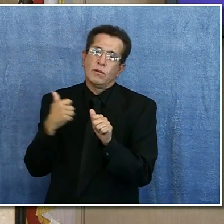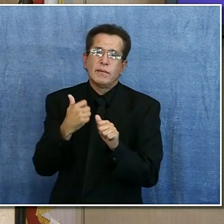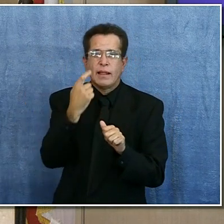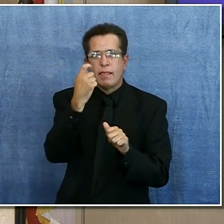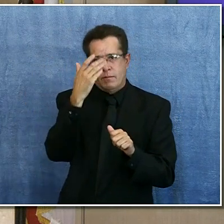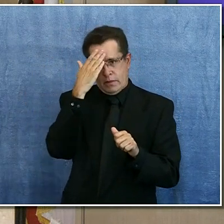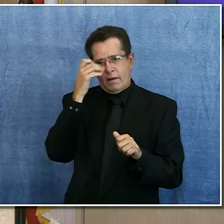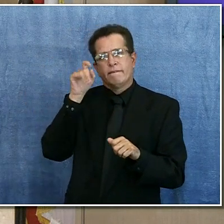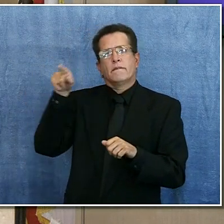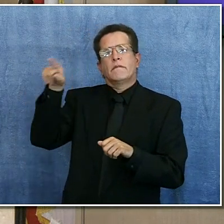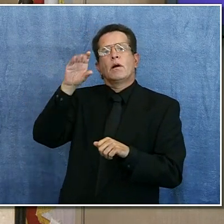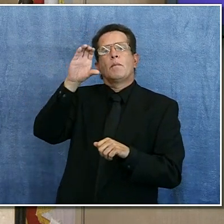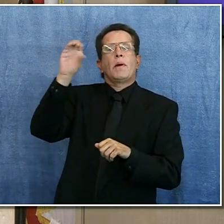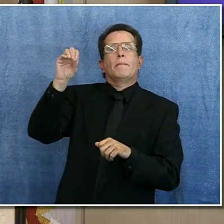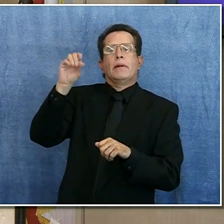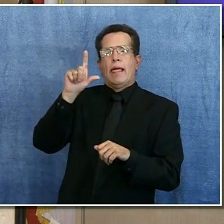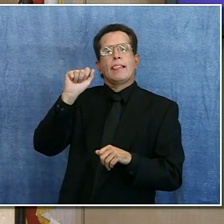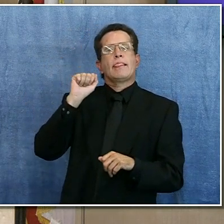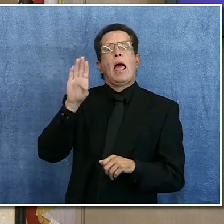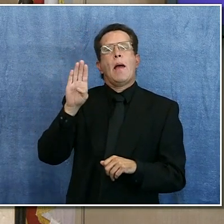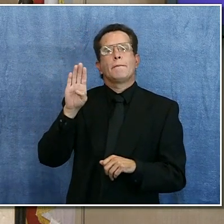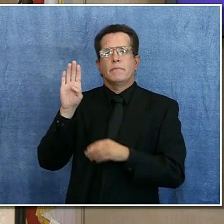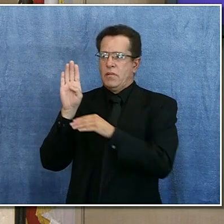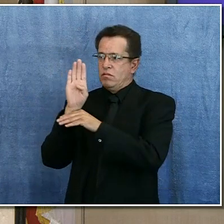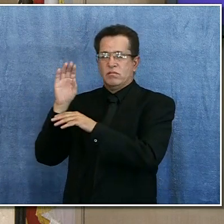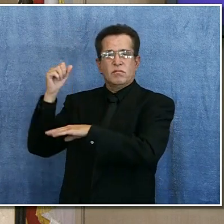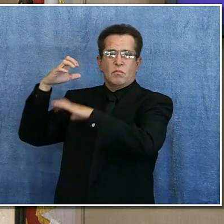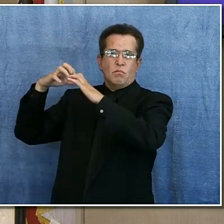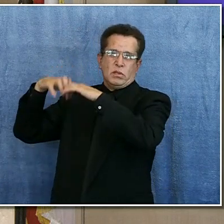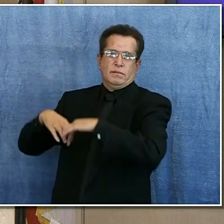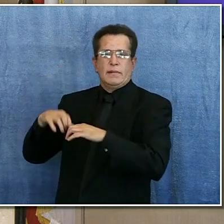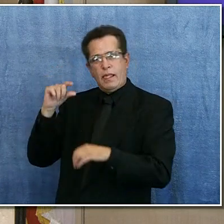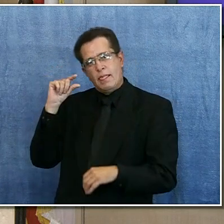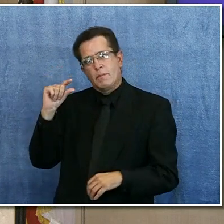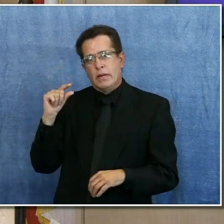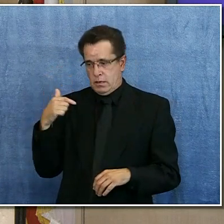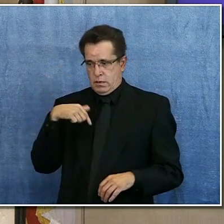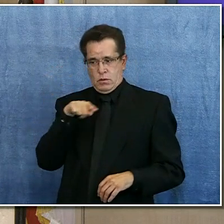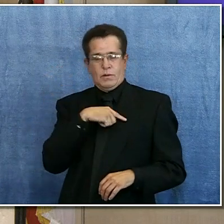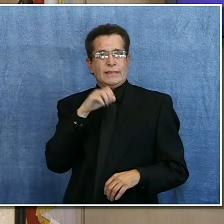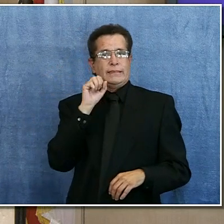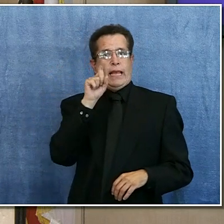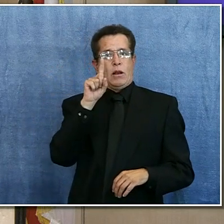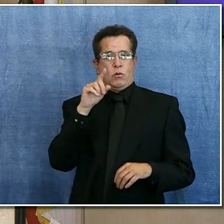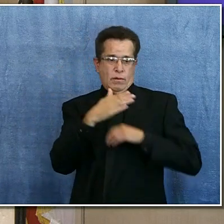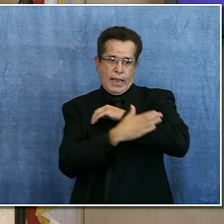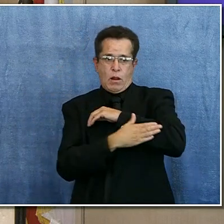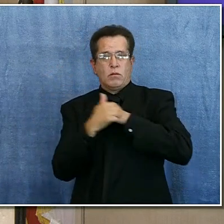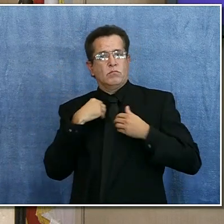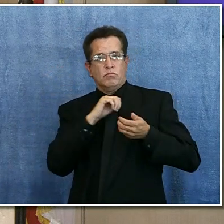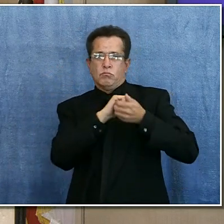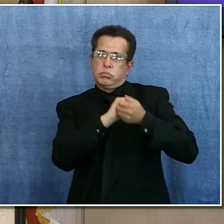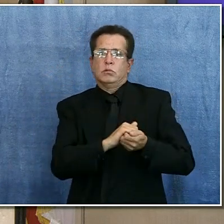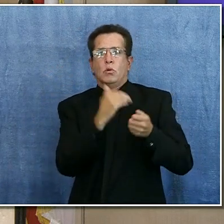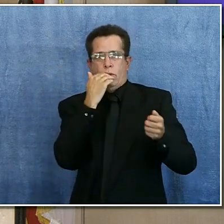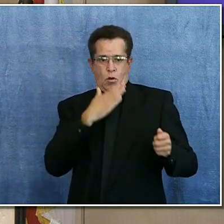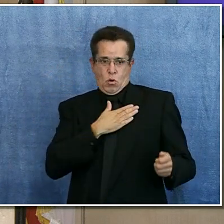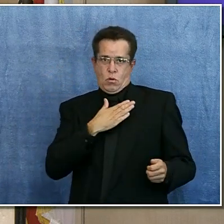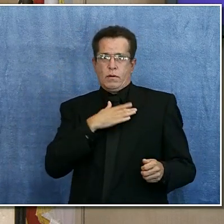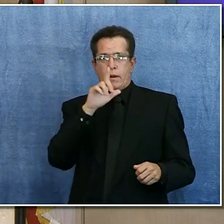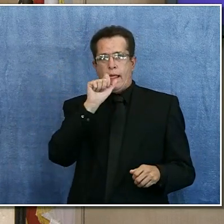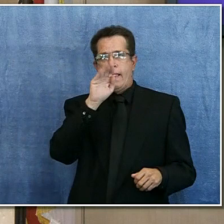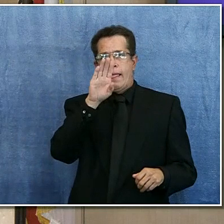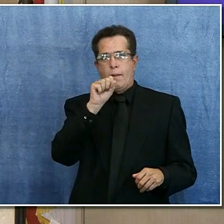from the commercial labs. Here in San Diego County, we have a great partnership and collaboration with our local labs, our local